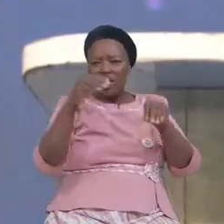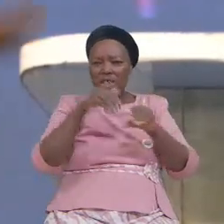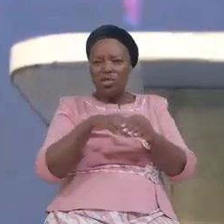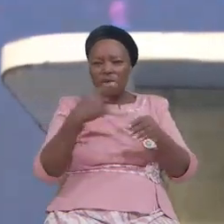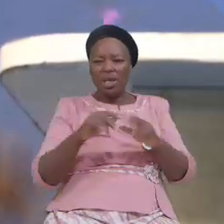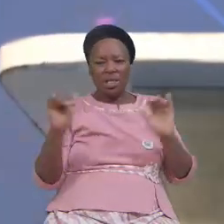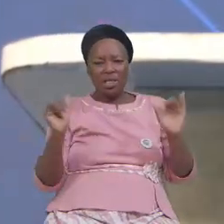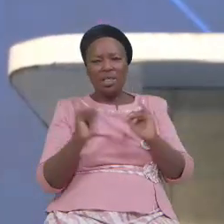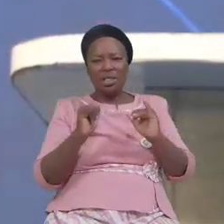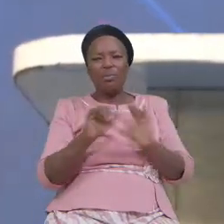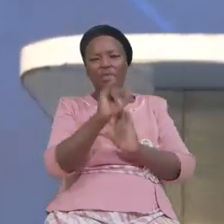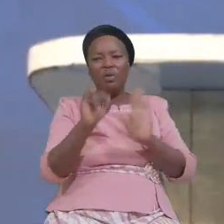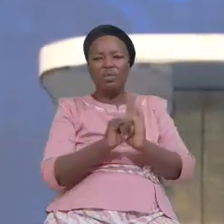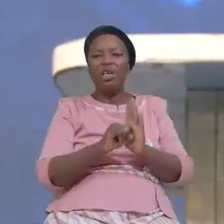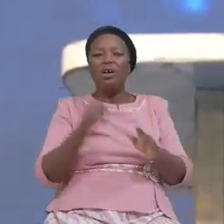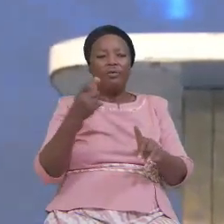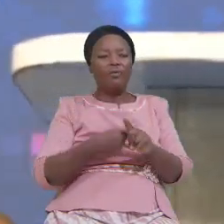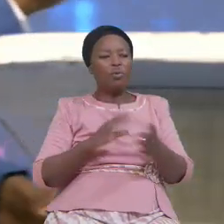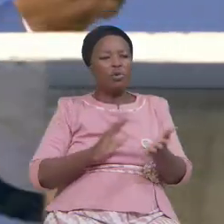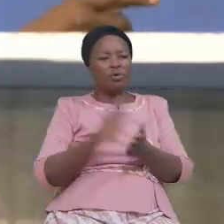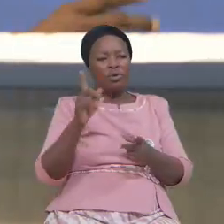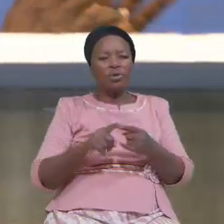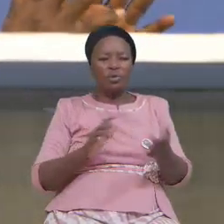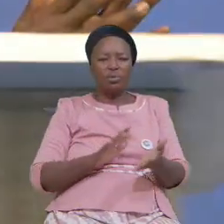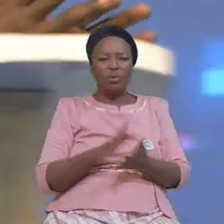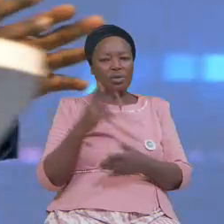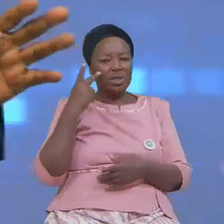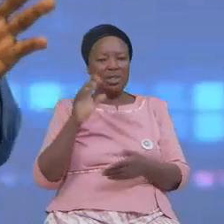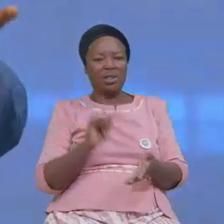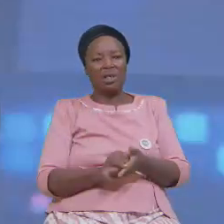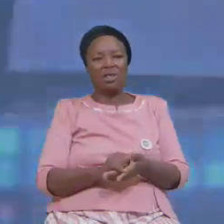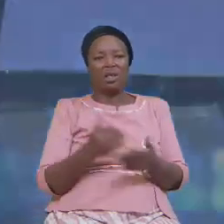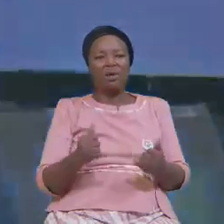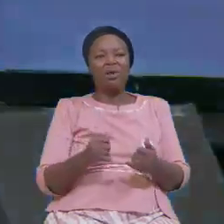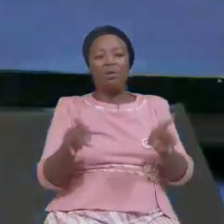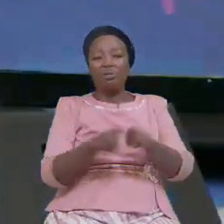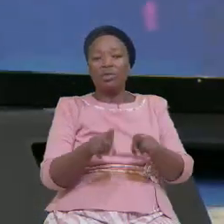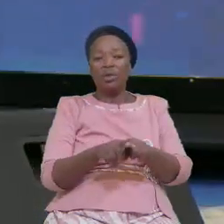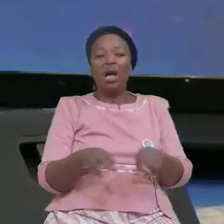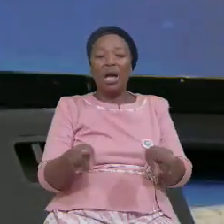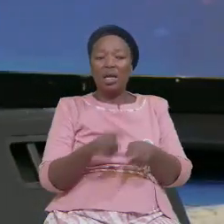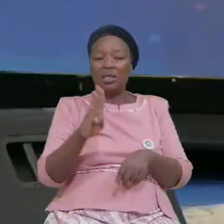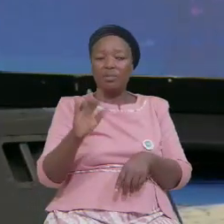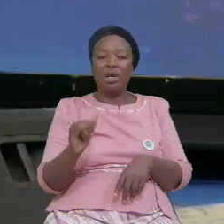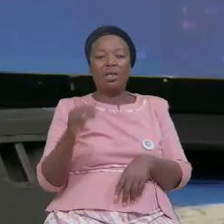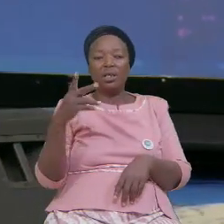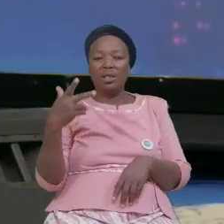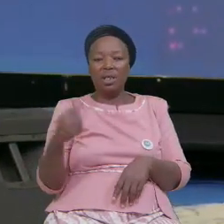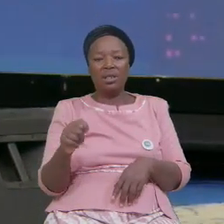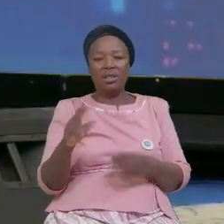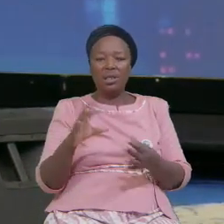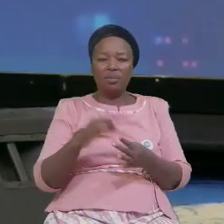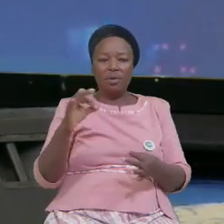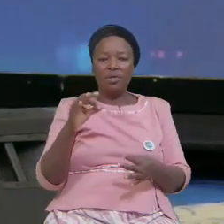same image from glory to glory. Look at this. Even as by the